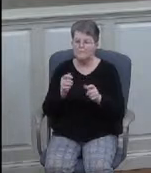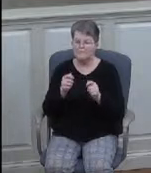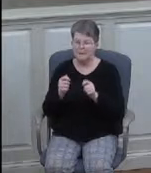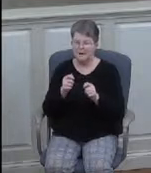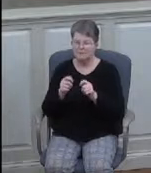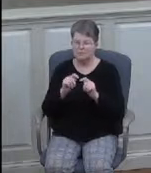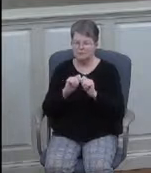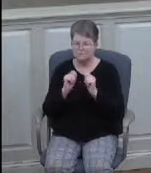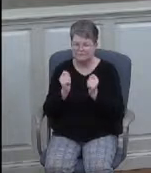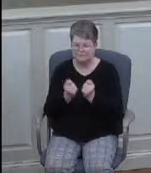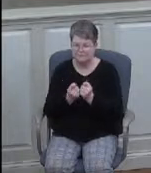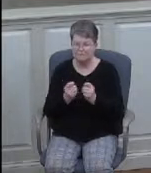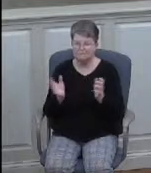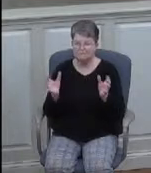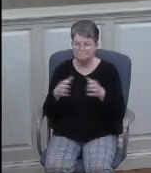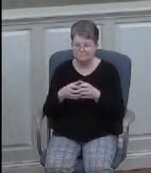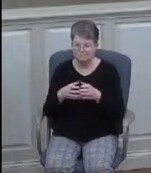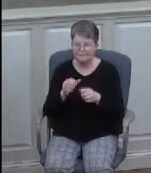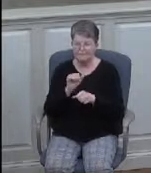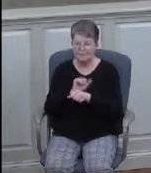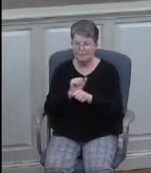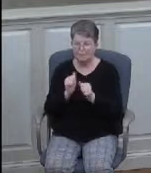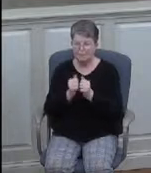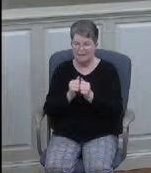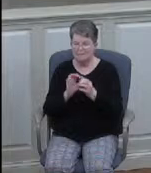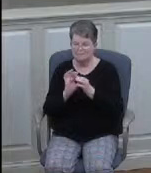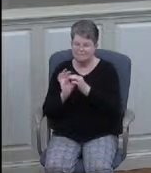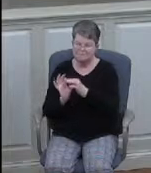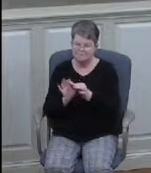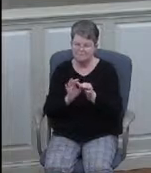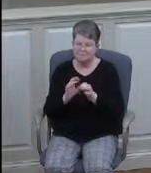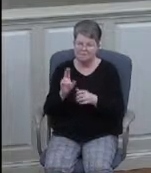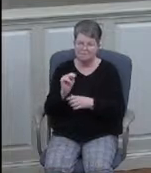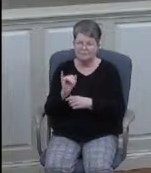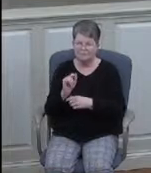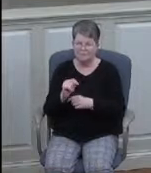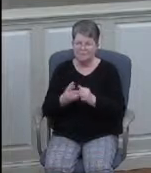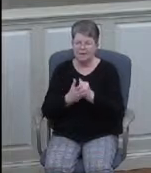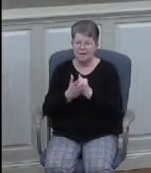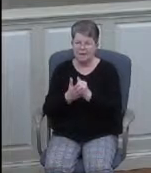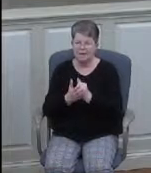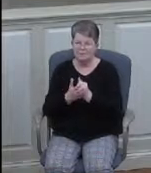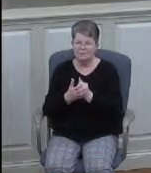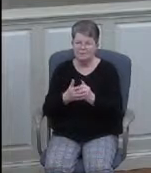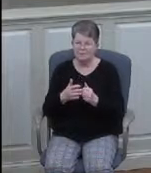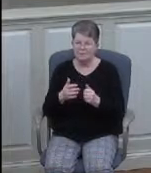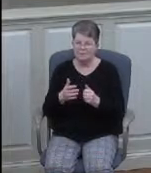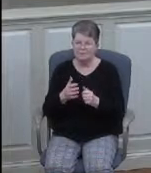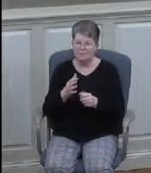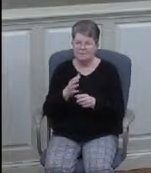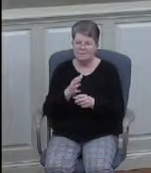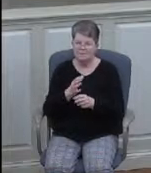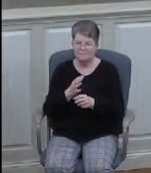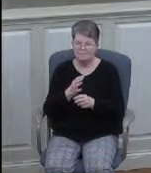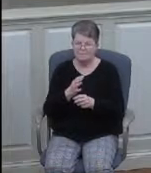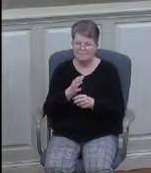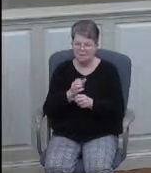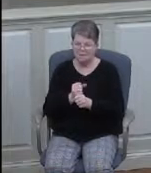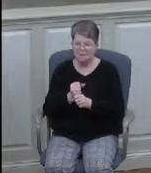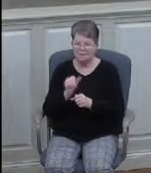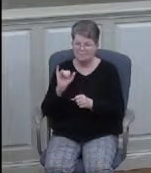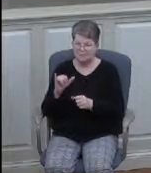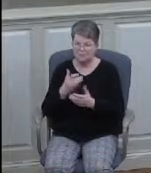And I think that we're all working as a cohesive unit and to help, you know, bring these things to the